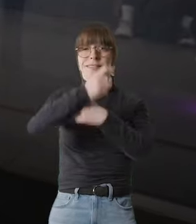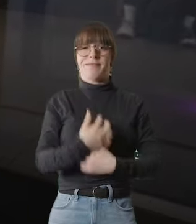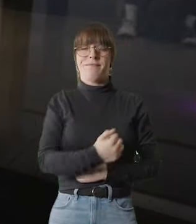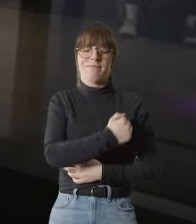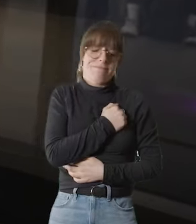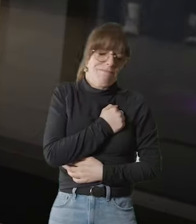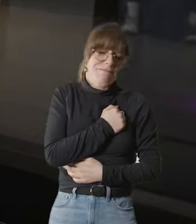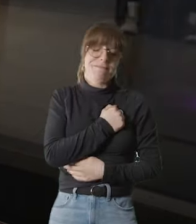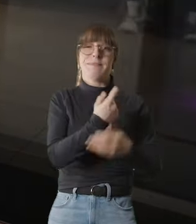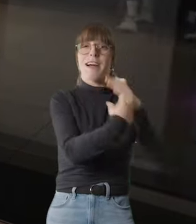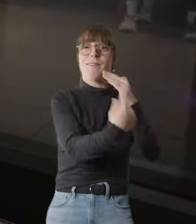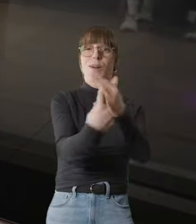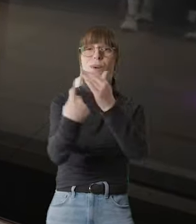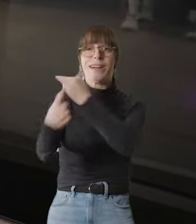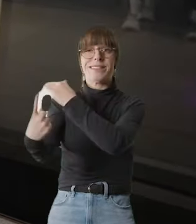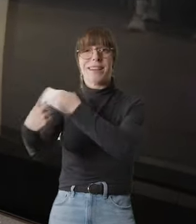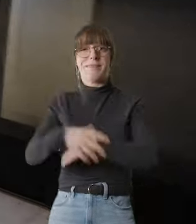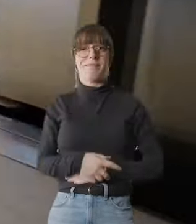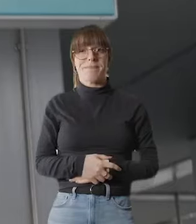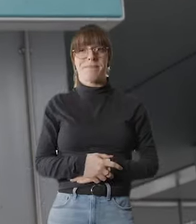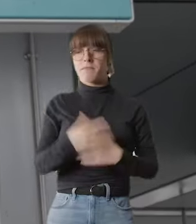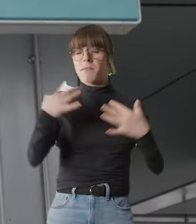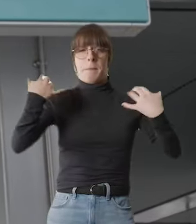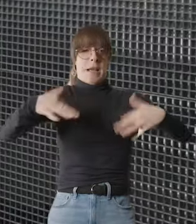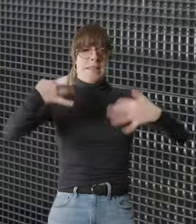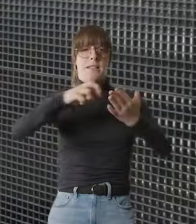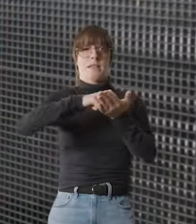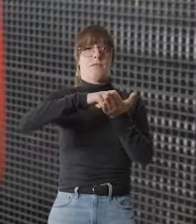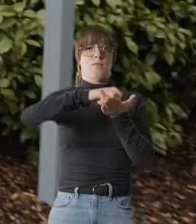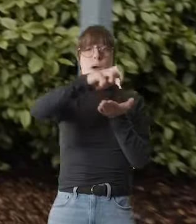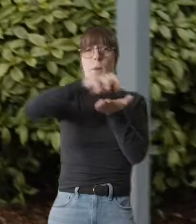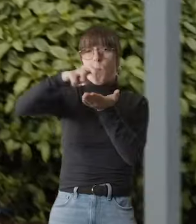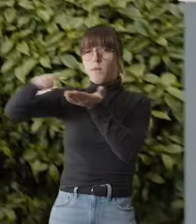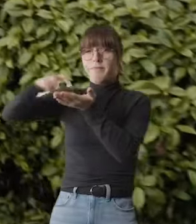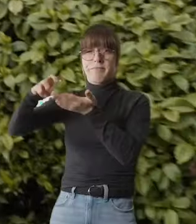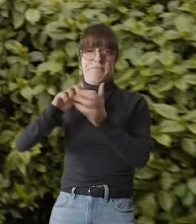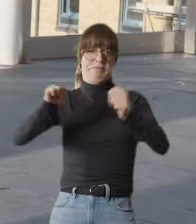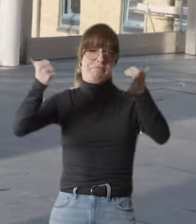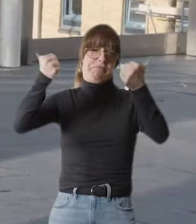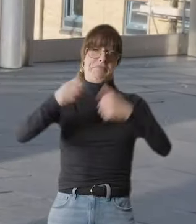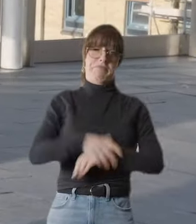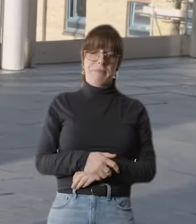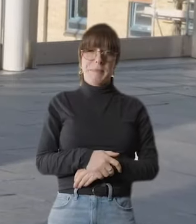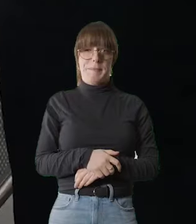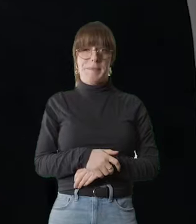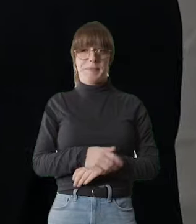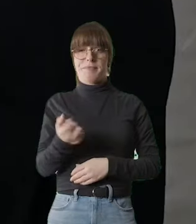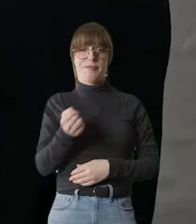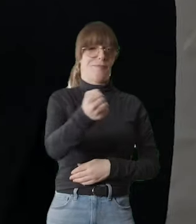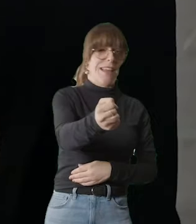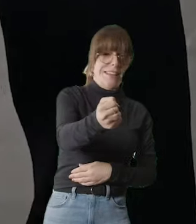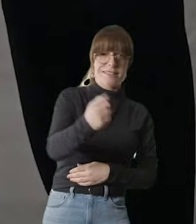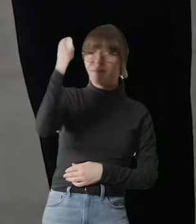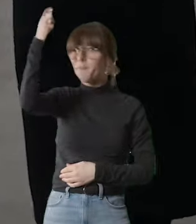brilliant transport links, whether you're joining by bus, train, DLR or car.